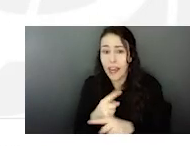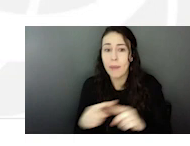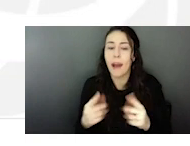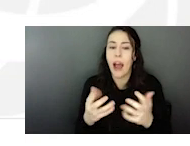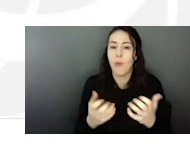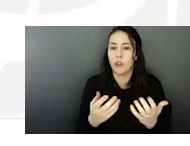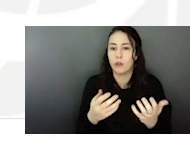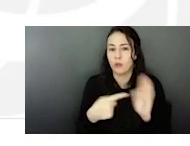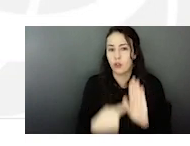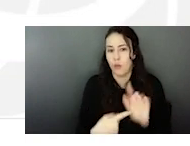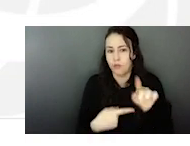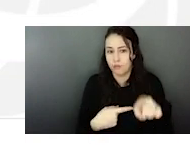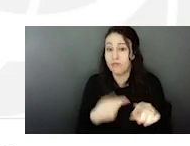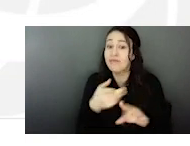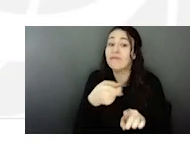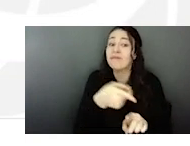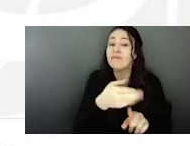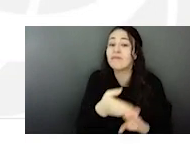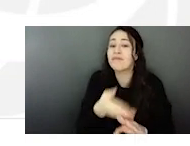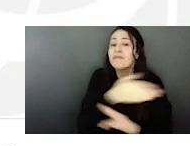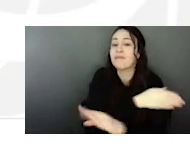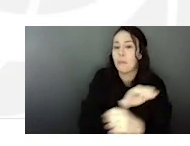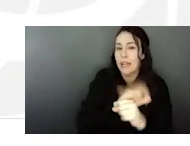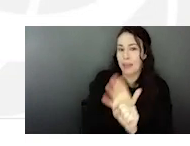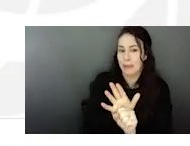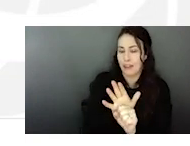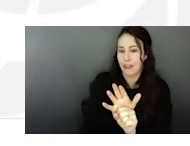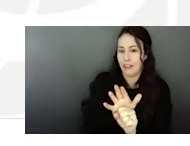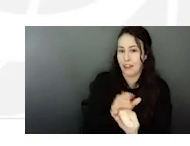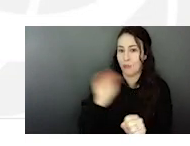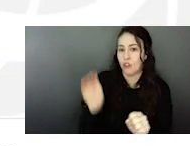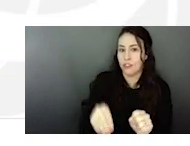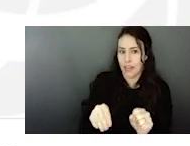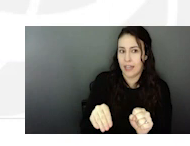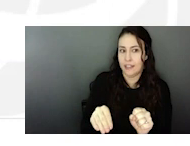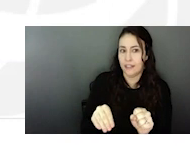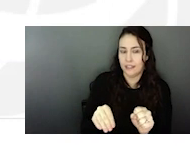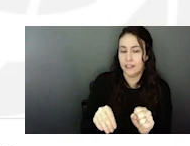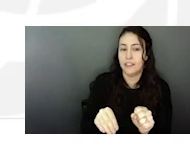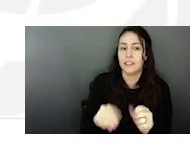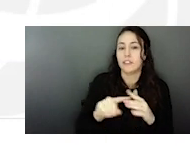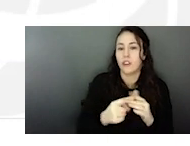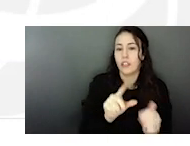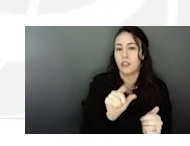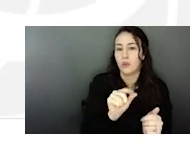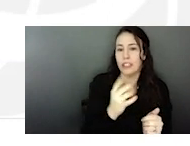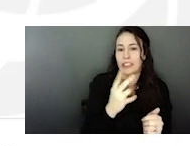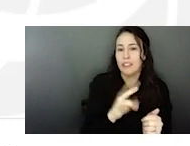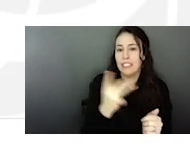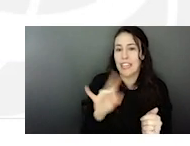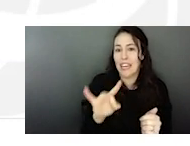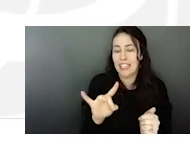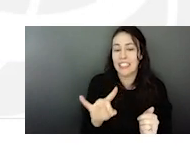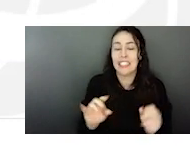is pre-pandemic. Percent of credit students starting in 2017-18 who did not earn an award